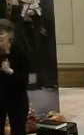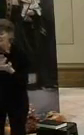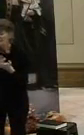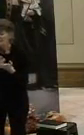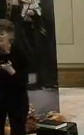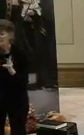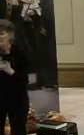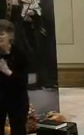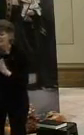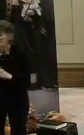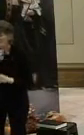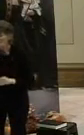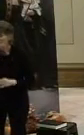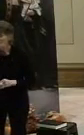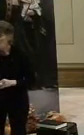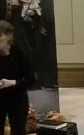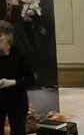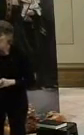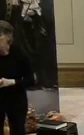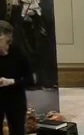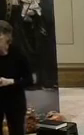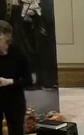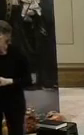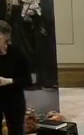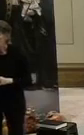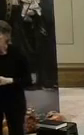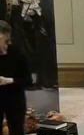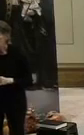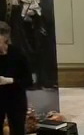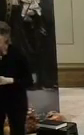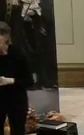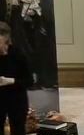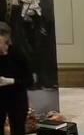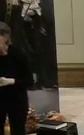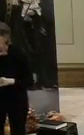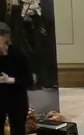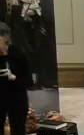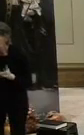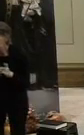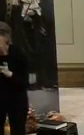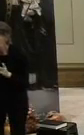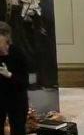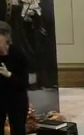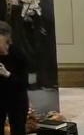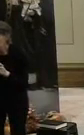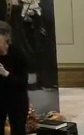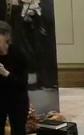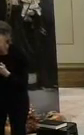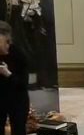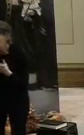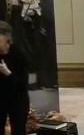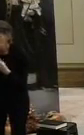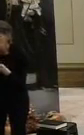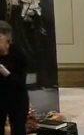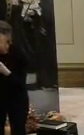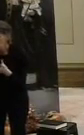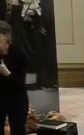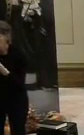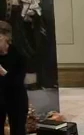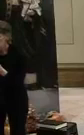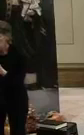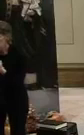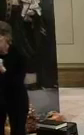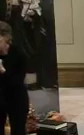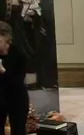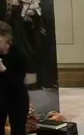the same thing that happens in our heart and our soul. We back up, we hide, we want to take it away. But Christ the King says, come